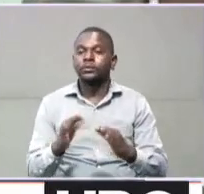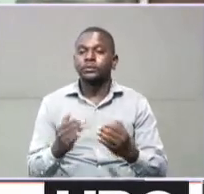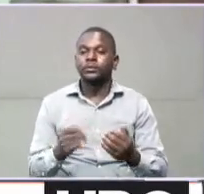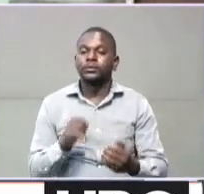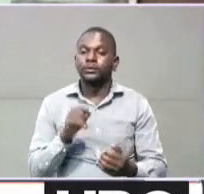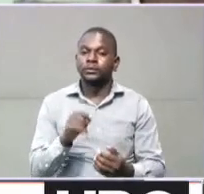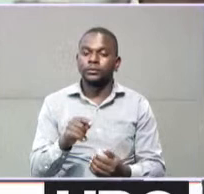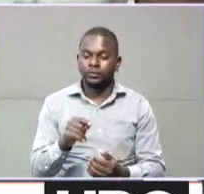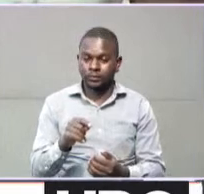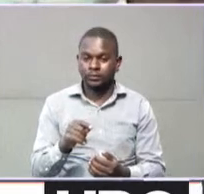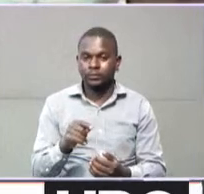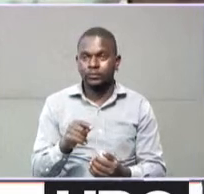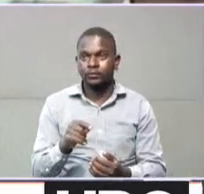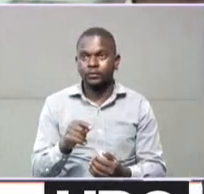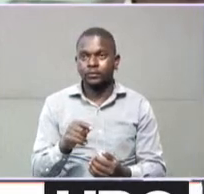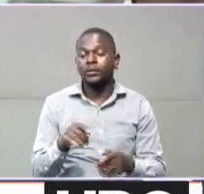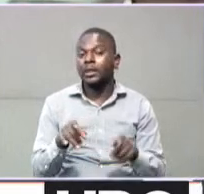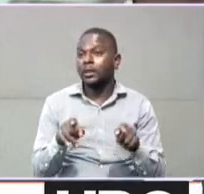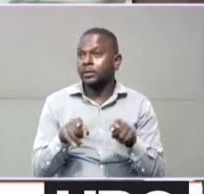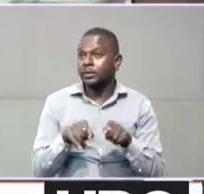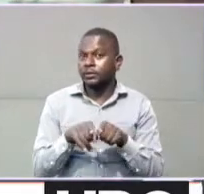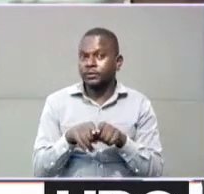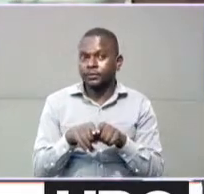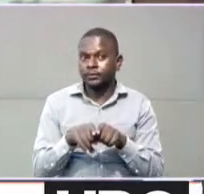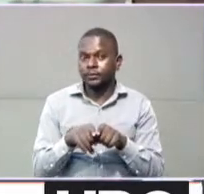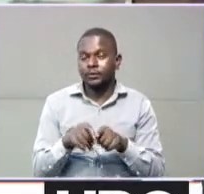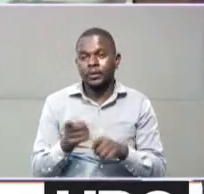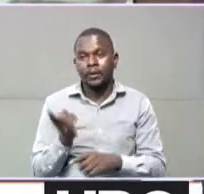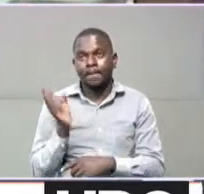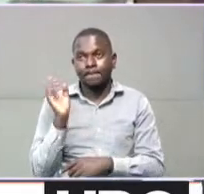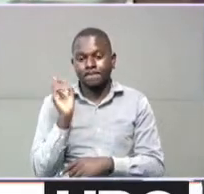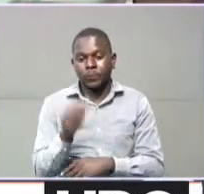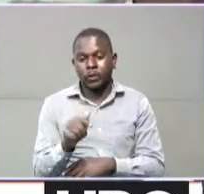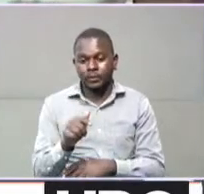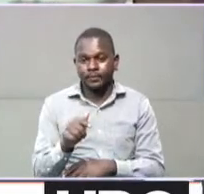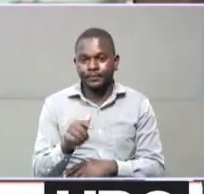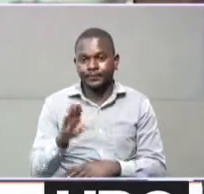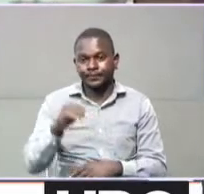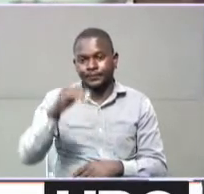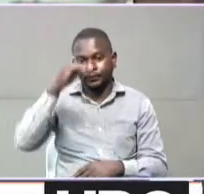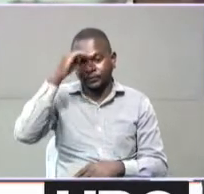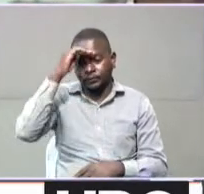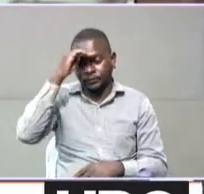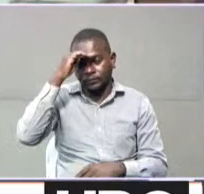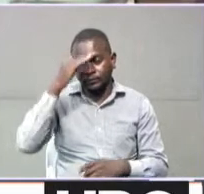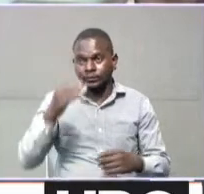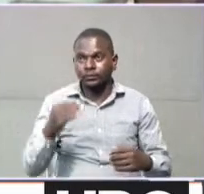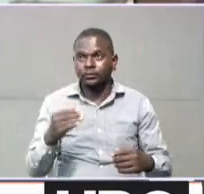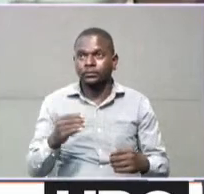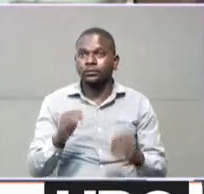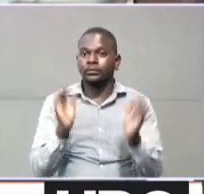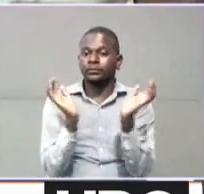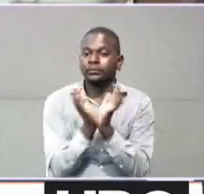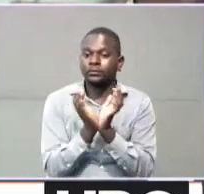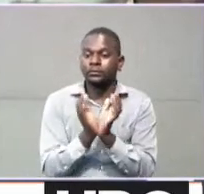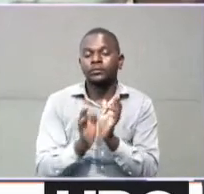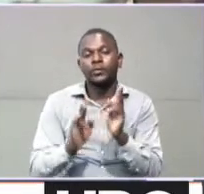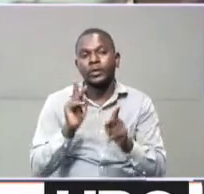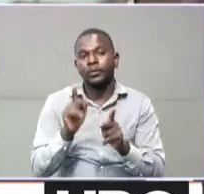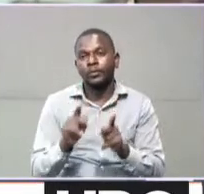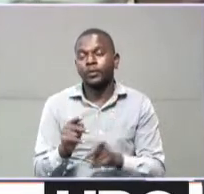and also when they arrived the ugandan police force had already apprehended four